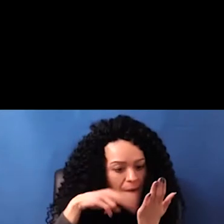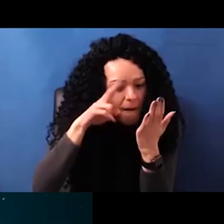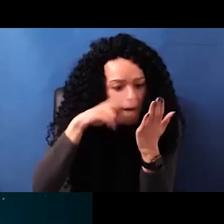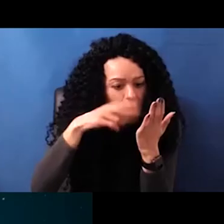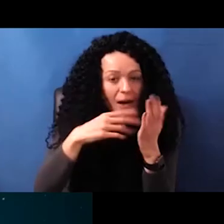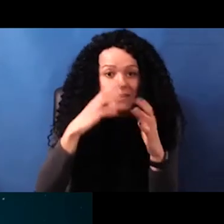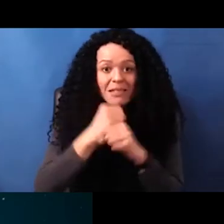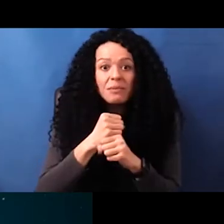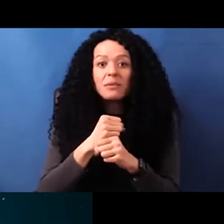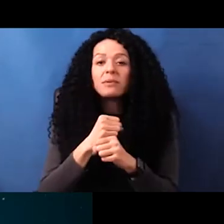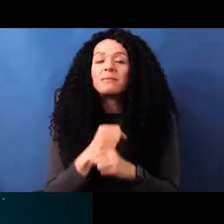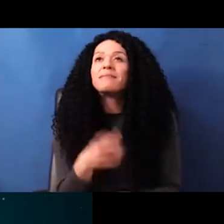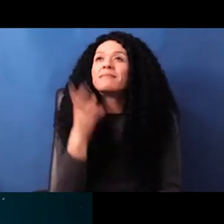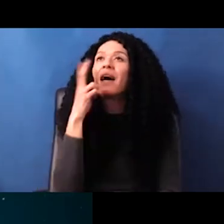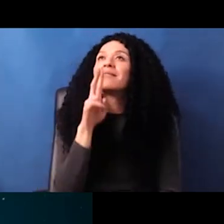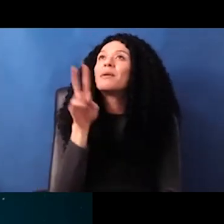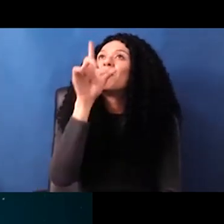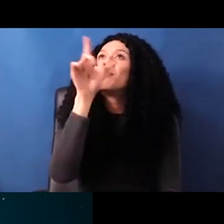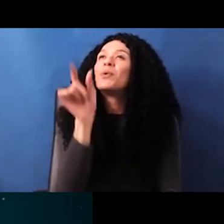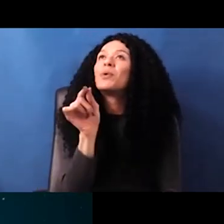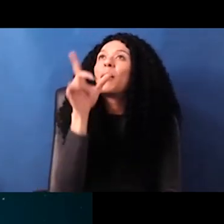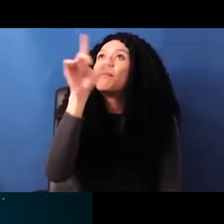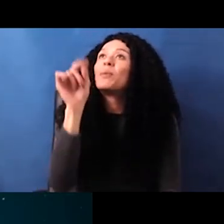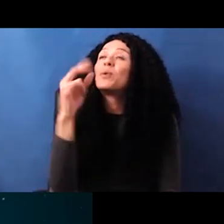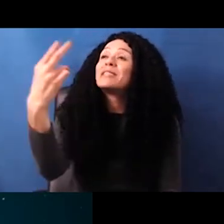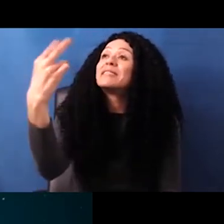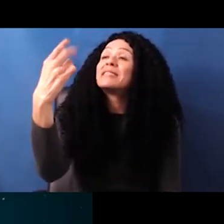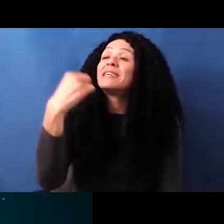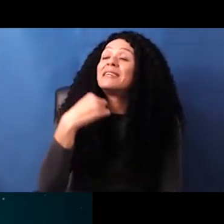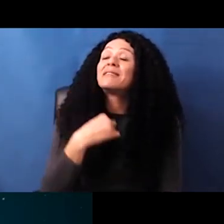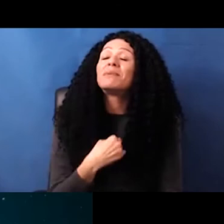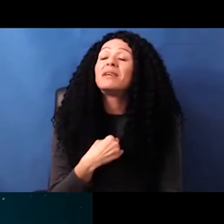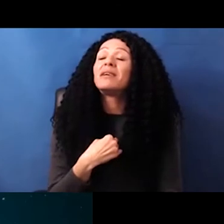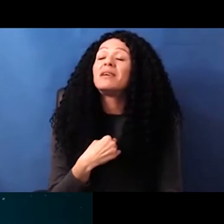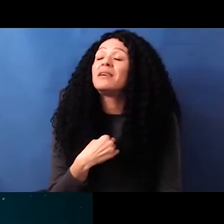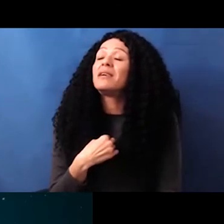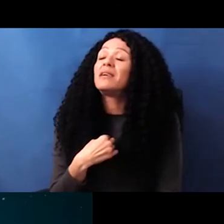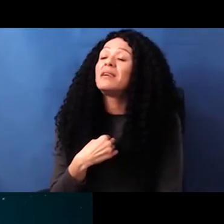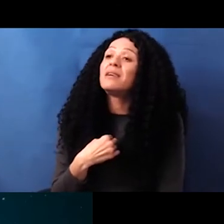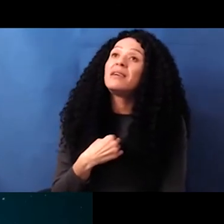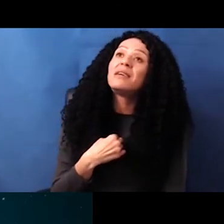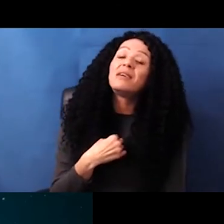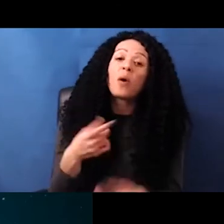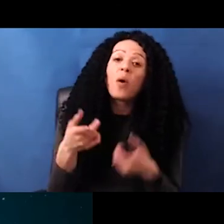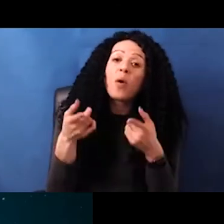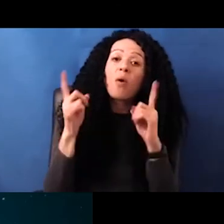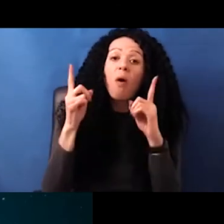I see the moon, and the moon sees me.